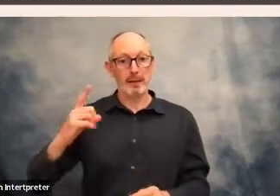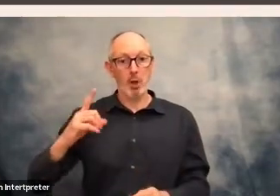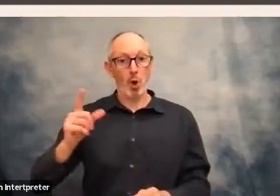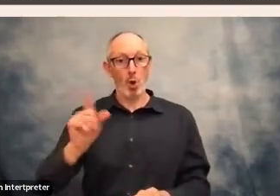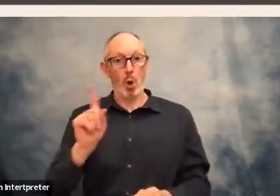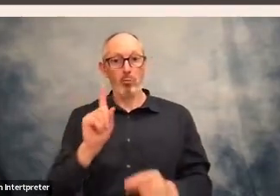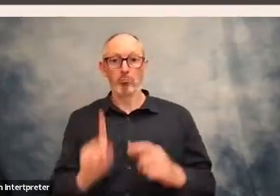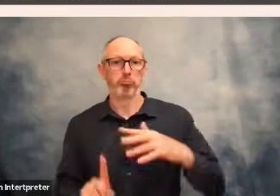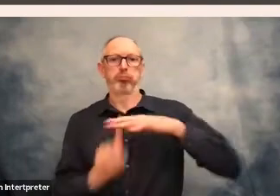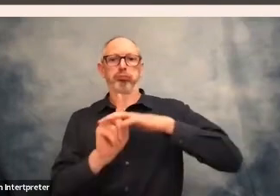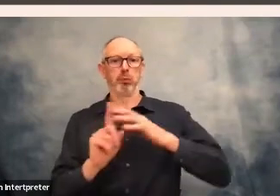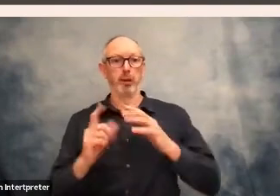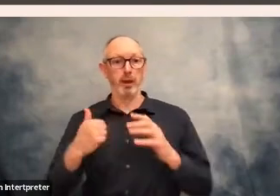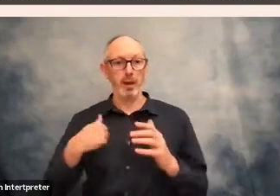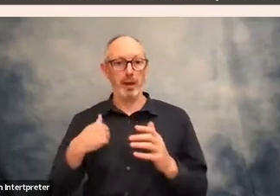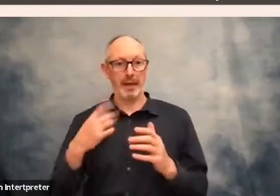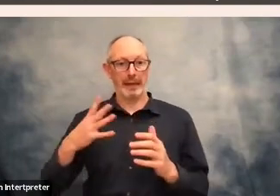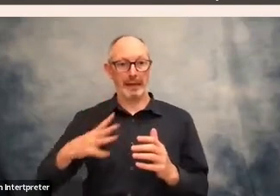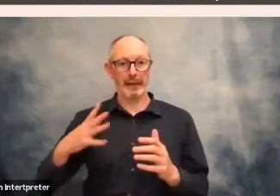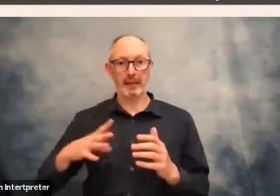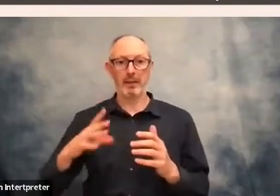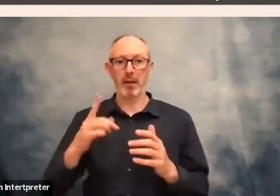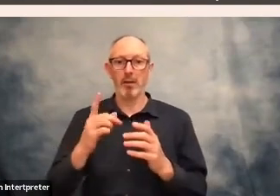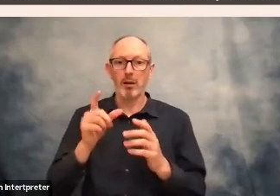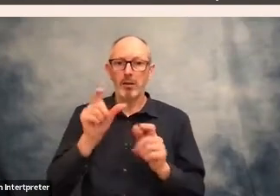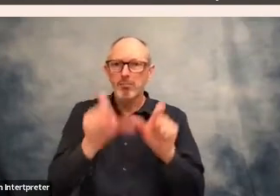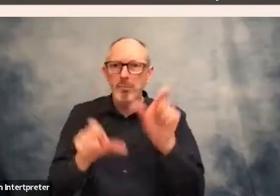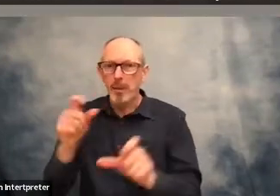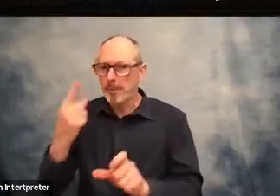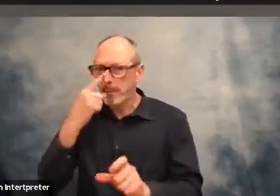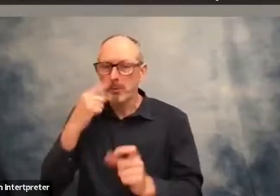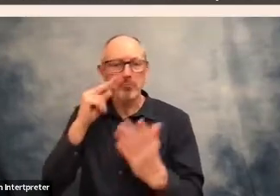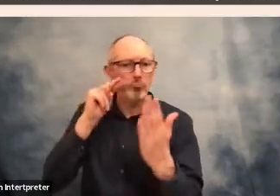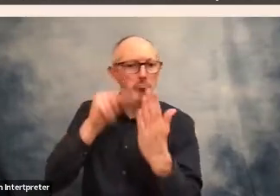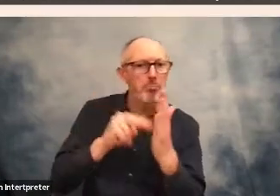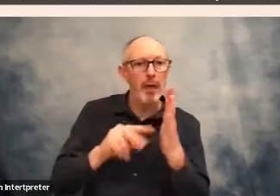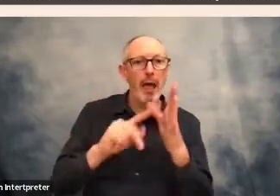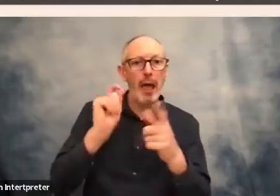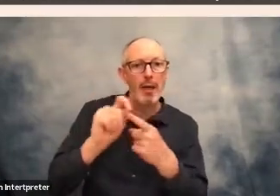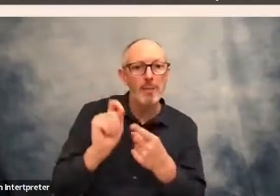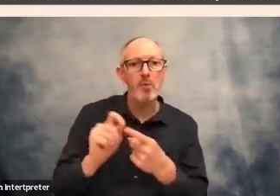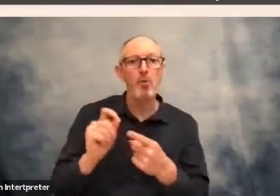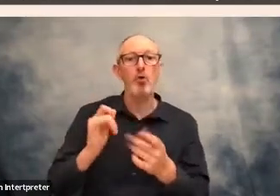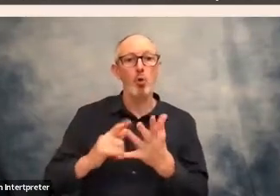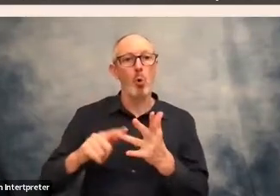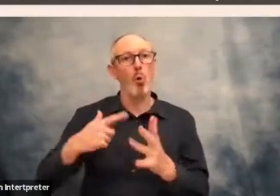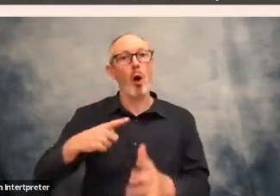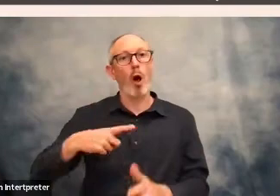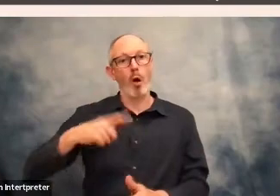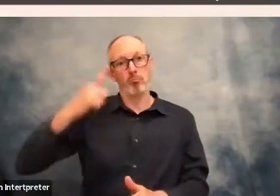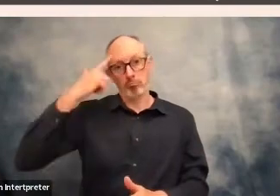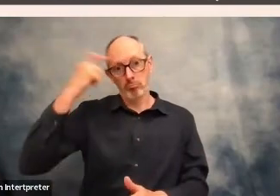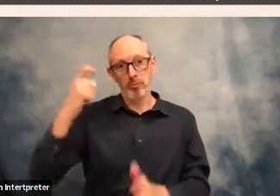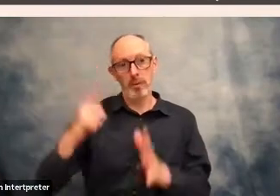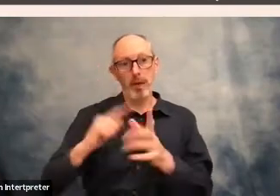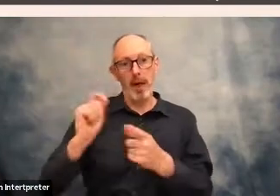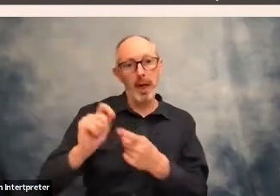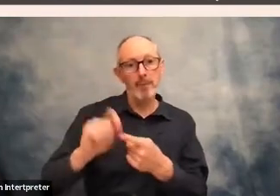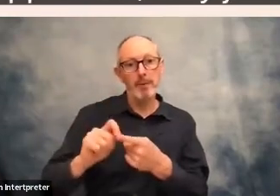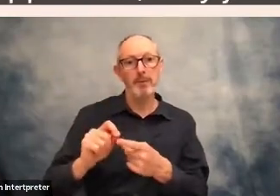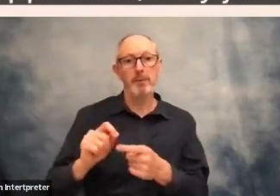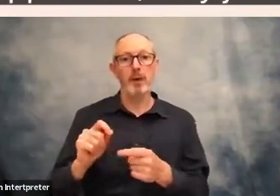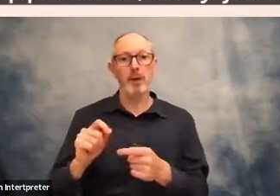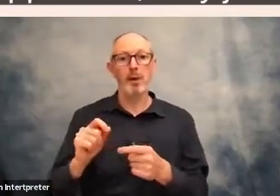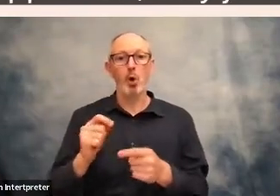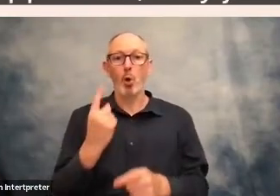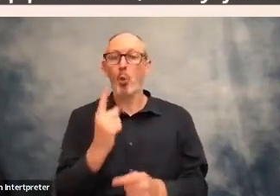for sighted individuals can take hours, if possible at all. That's why I created AppGenie. With the screen reader, users hear one